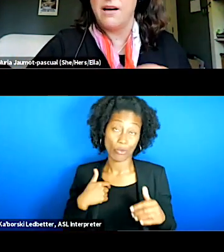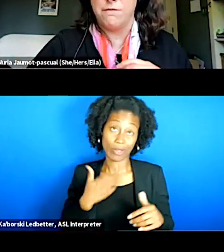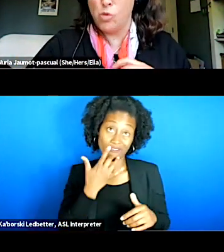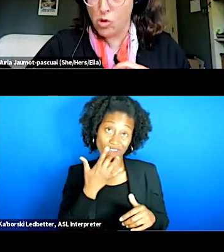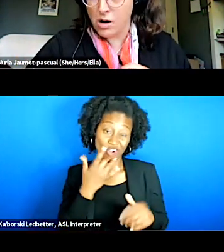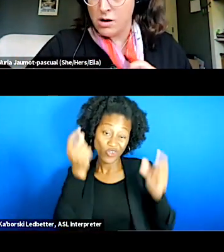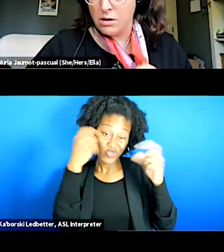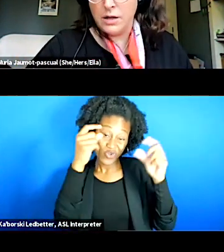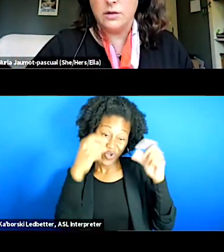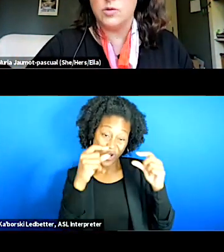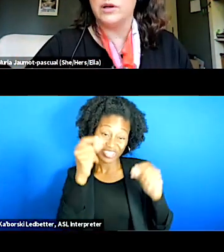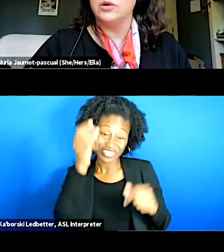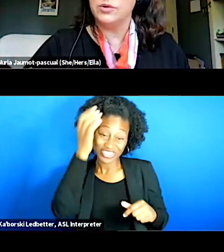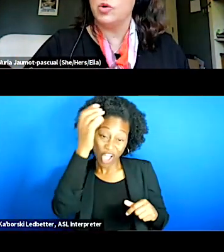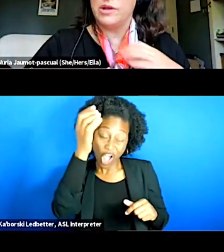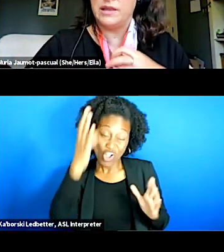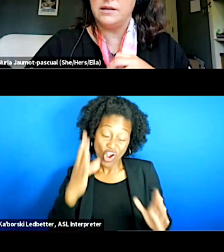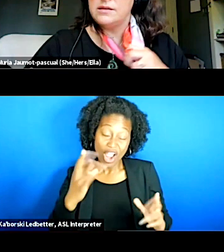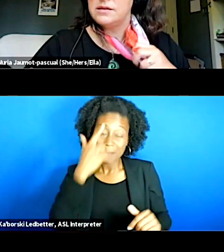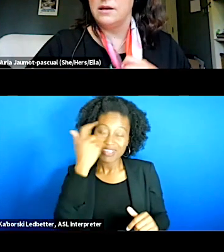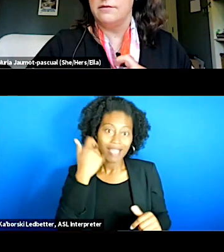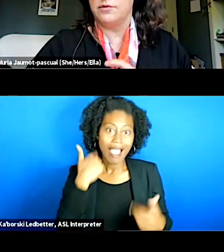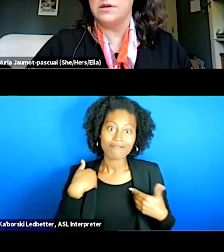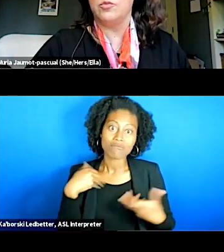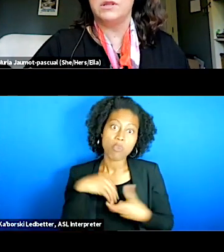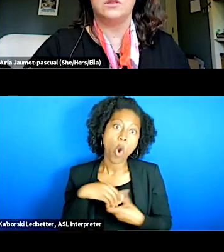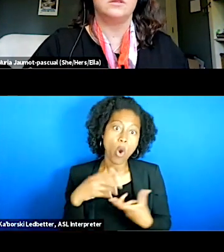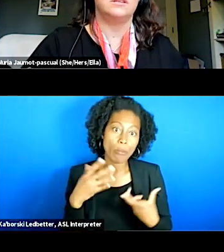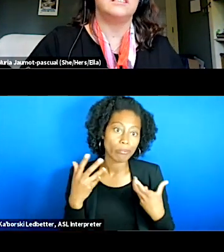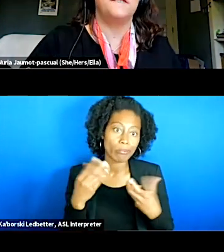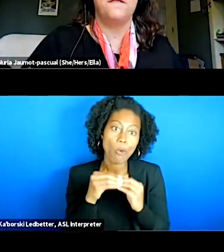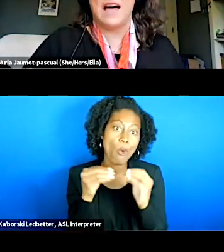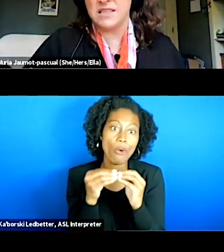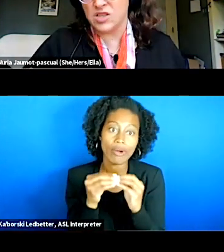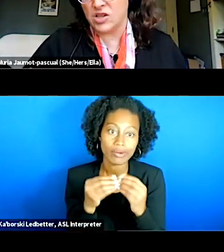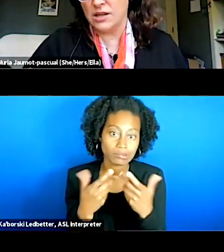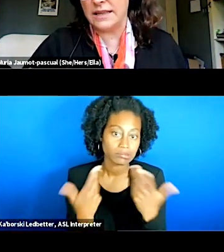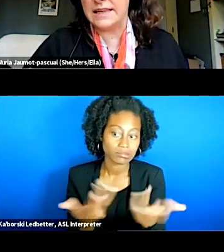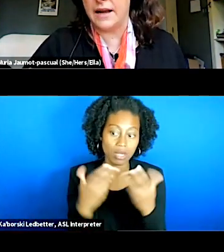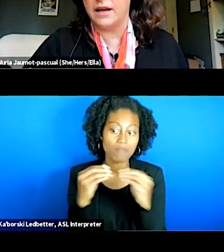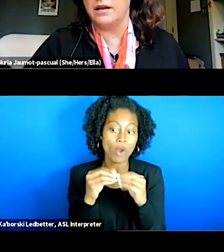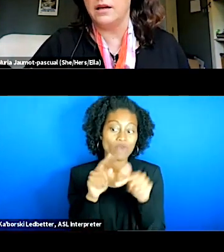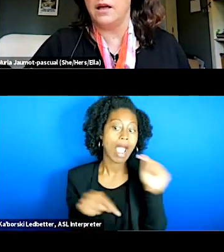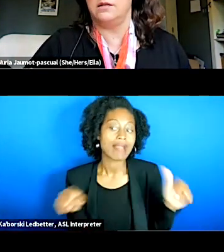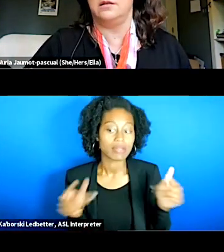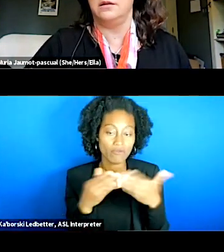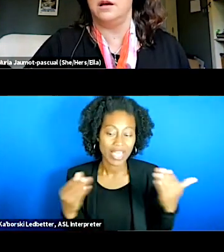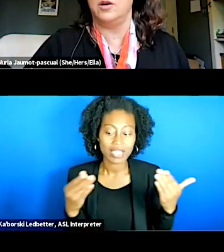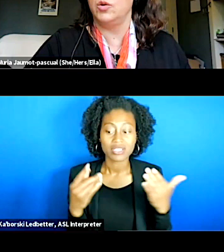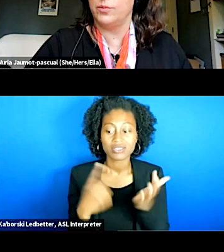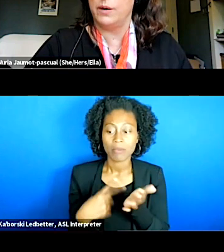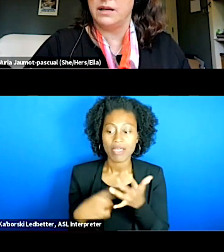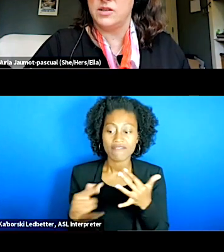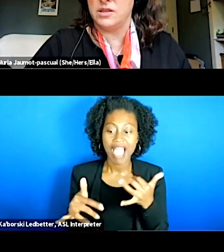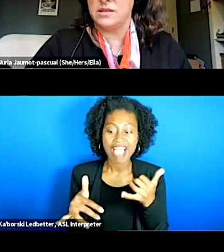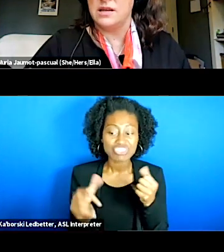to have more, to include more things. For some reason, it's faster at getting at